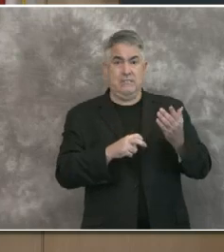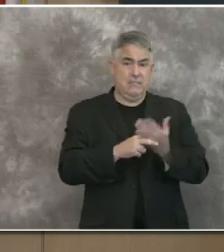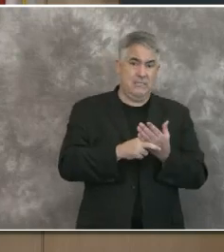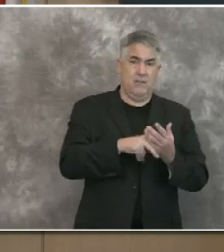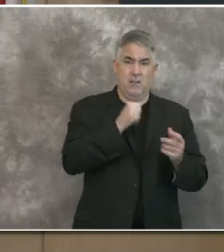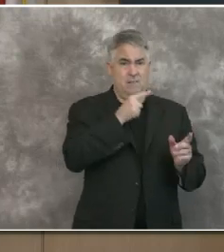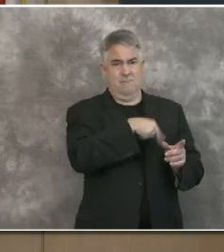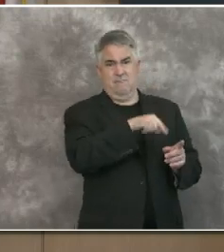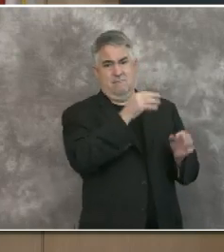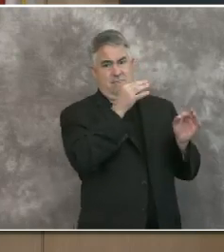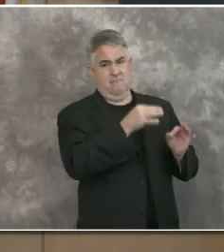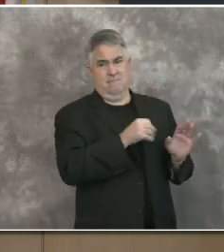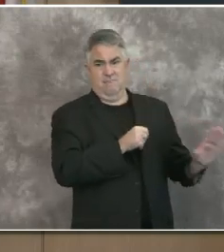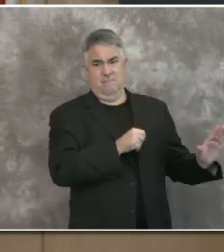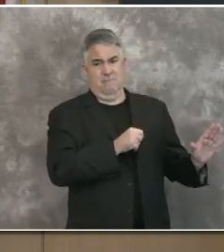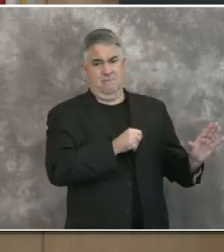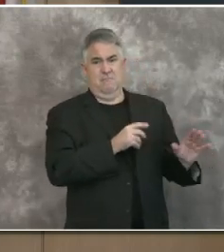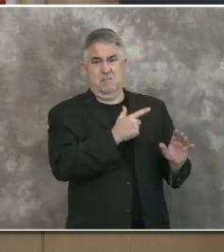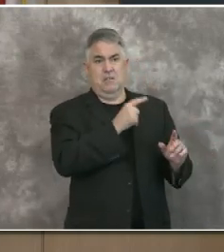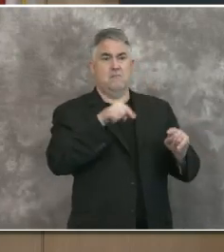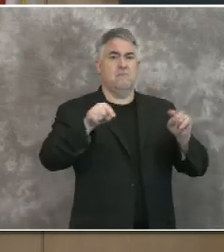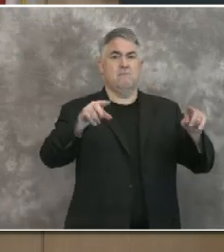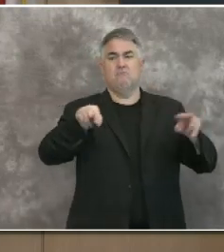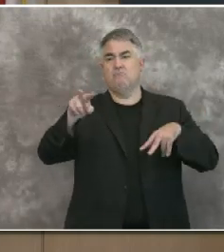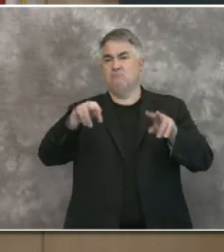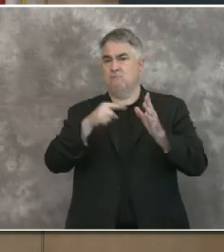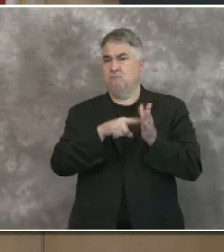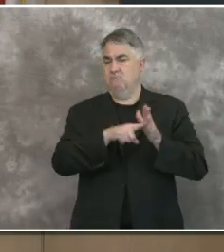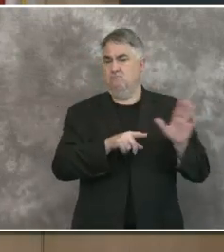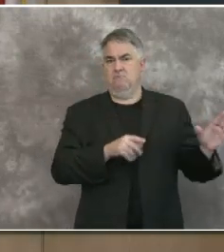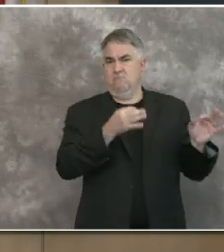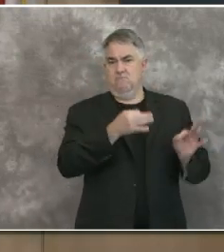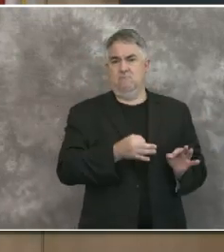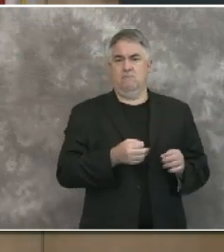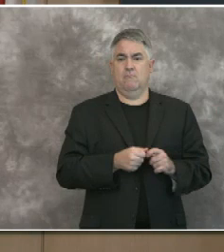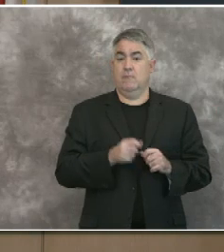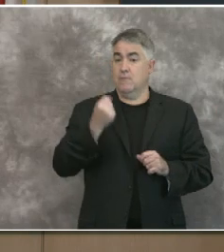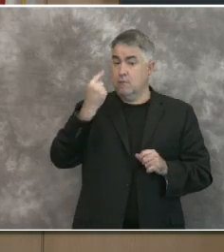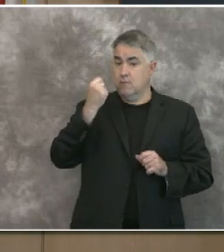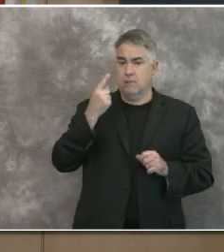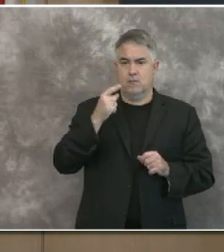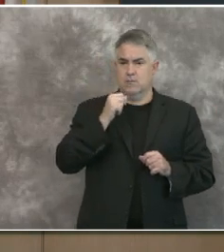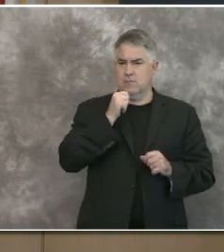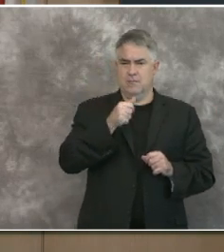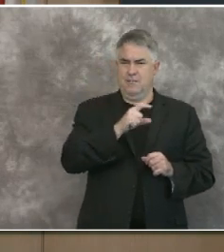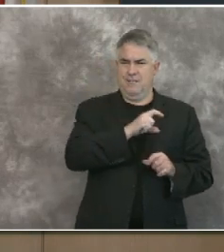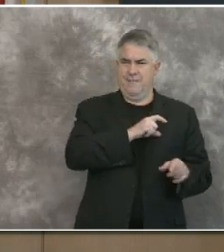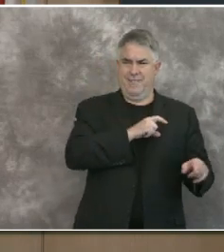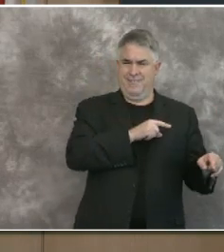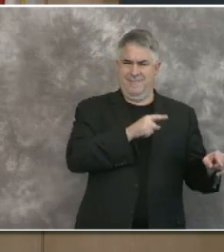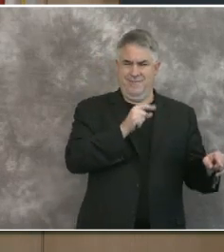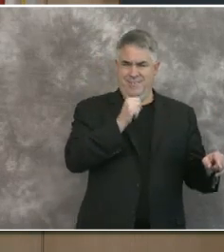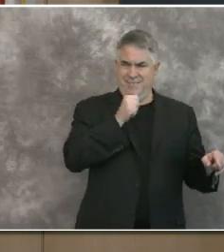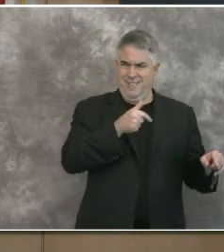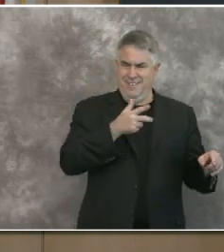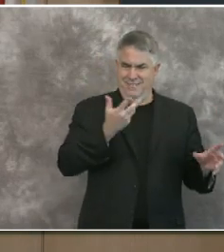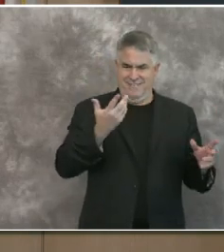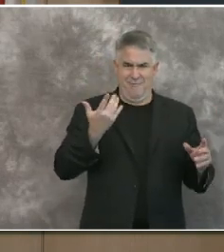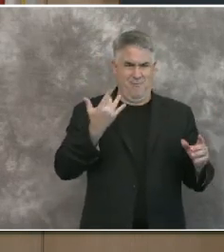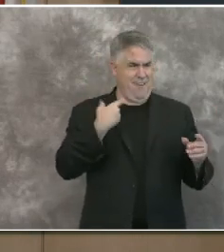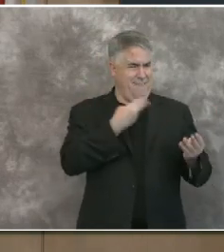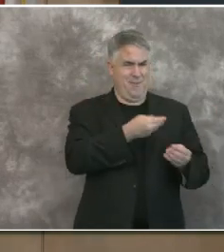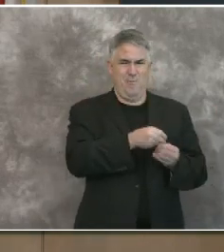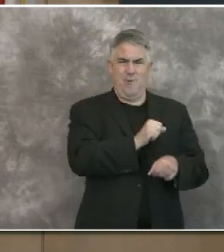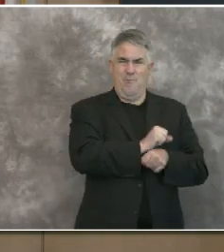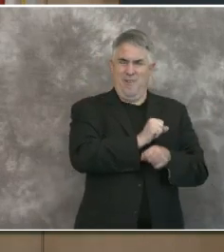entity resides. But it shouldn't be the job of law enforcement to have to go out and enforce these measures.